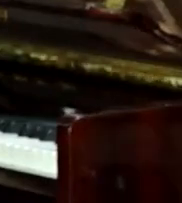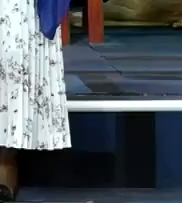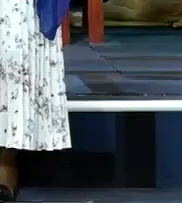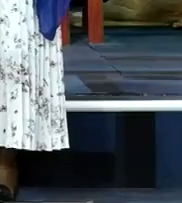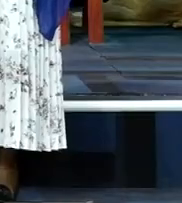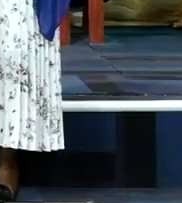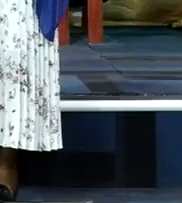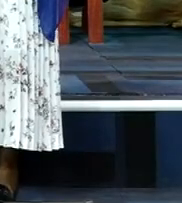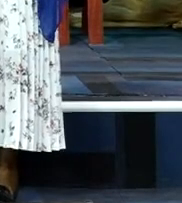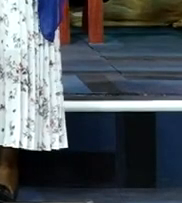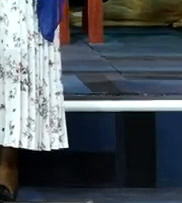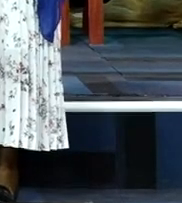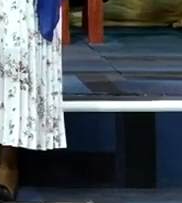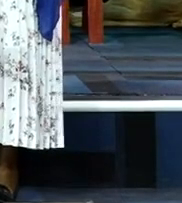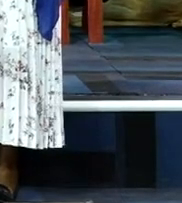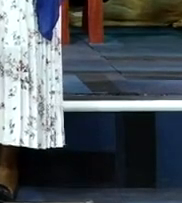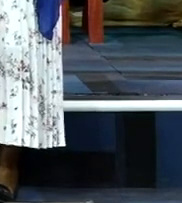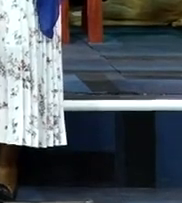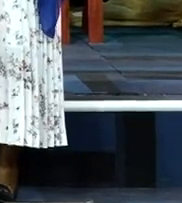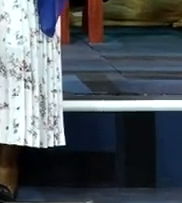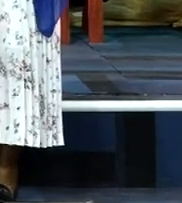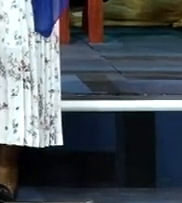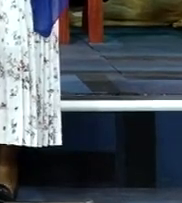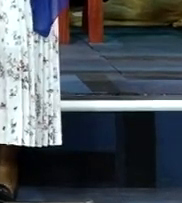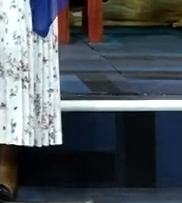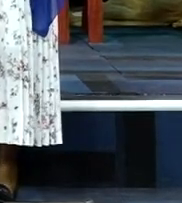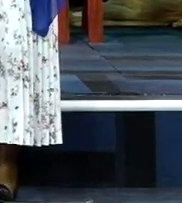Sabbath, church. Happy Sabbath.